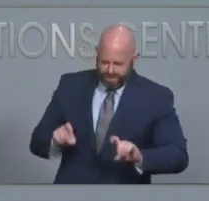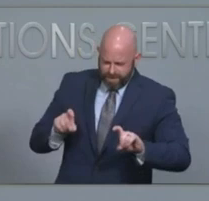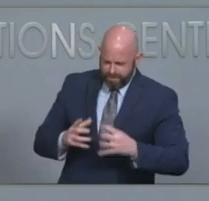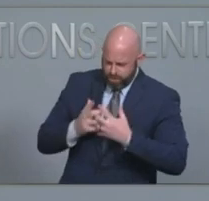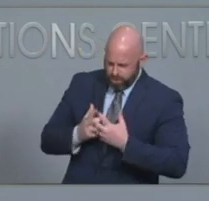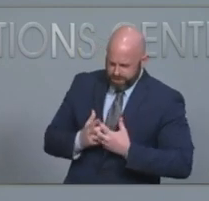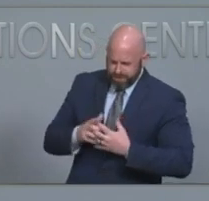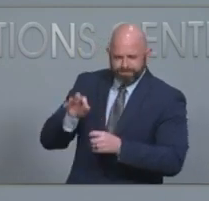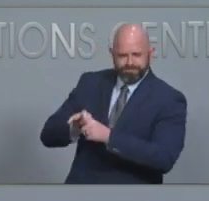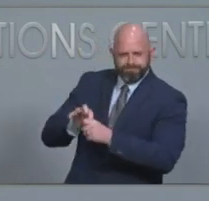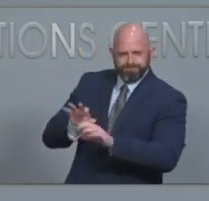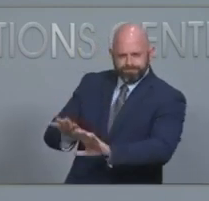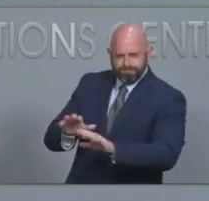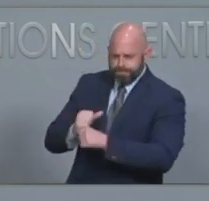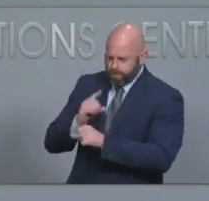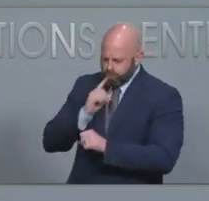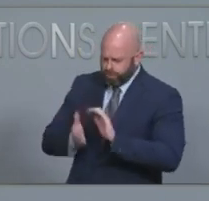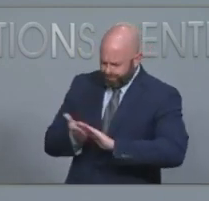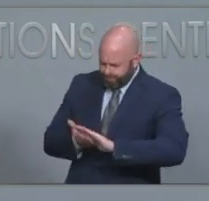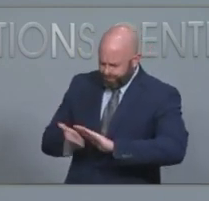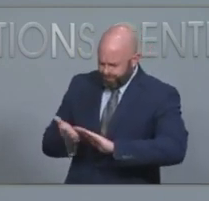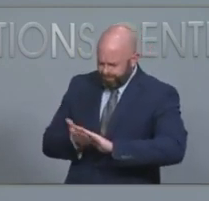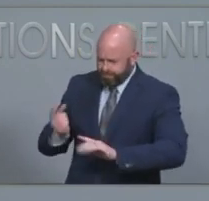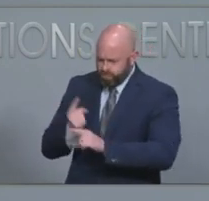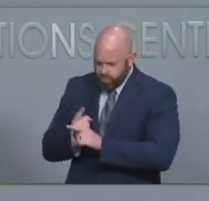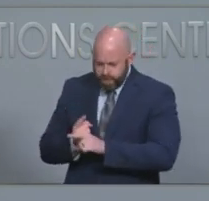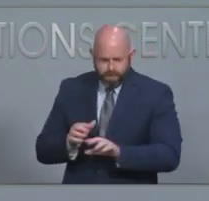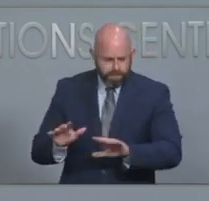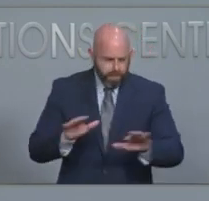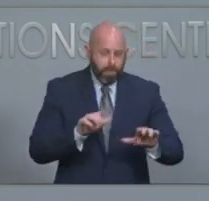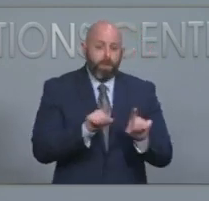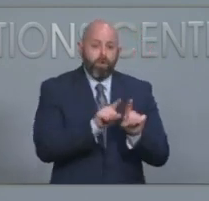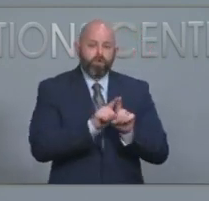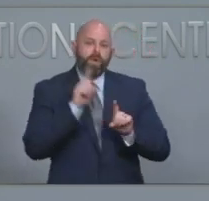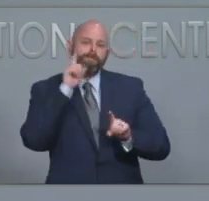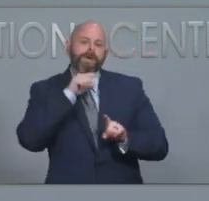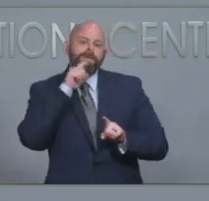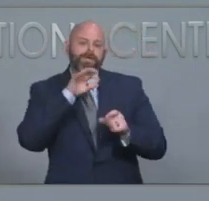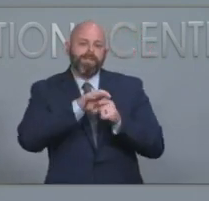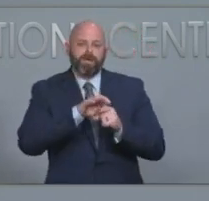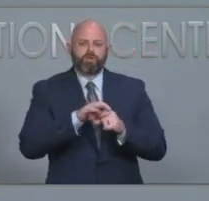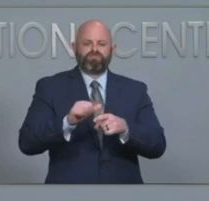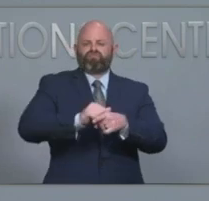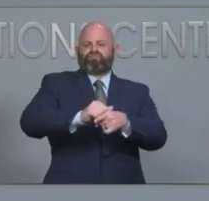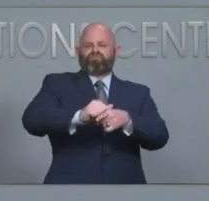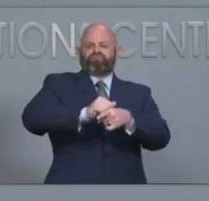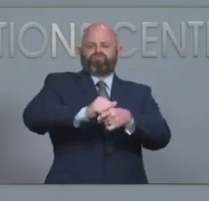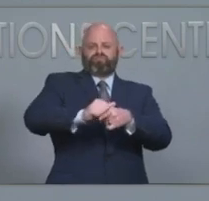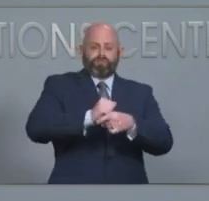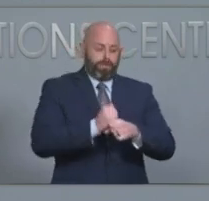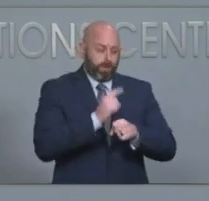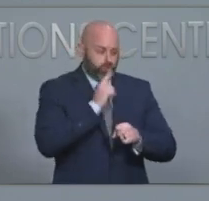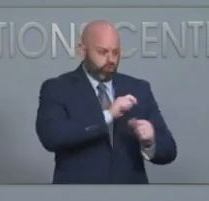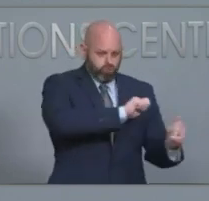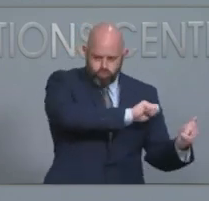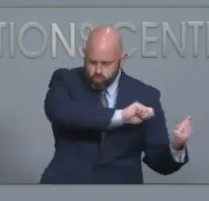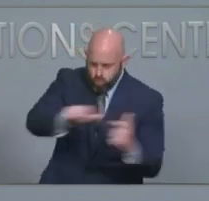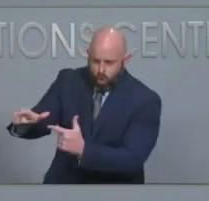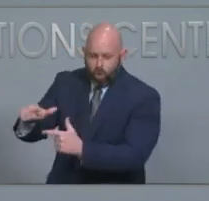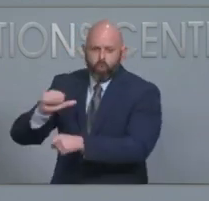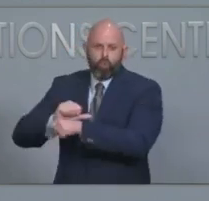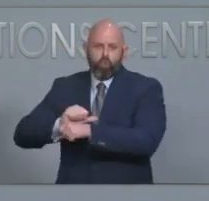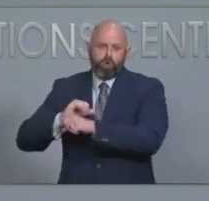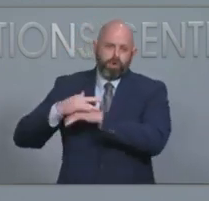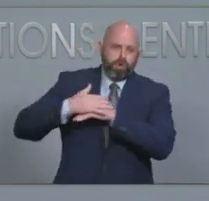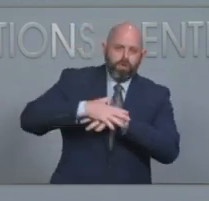intended. We also conduct a mock election to make sure that the entire system is working properly. The equipment is